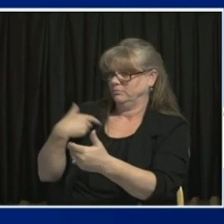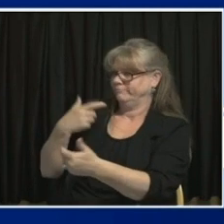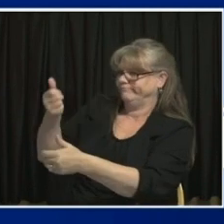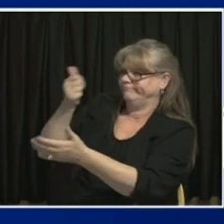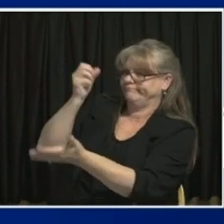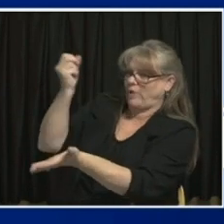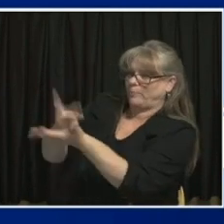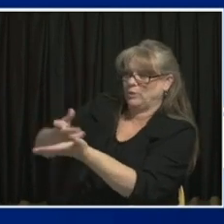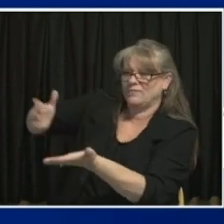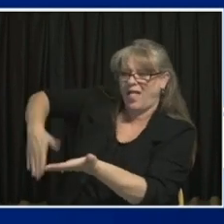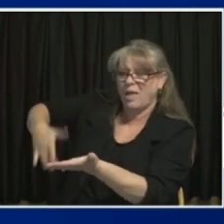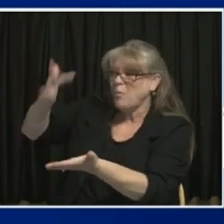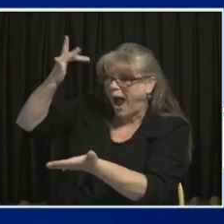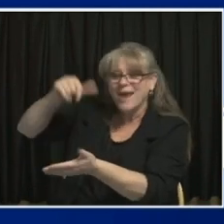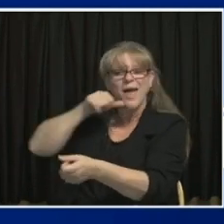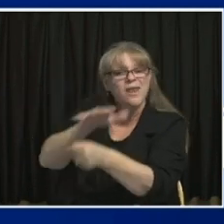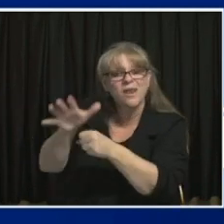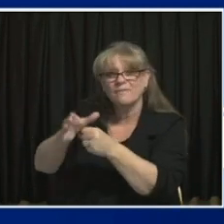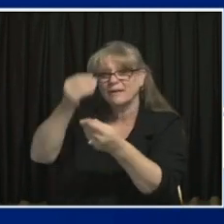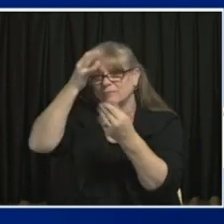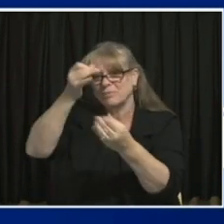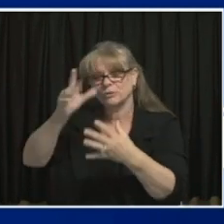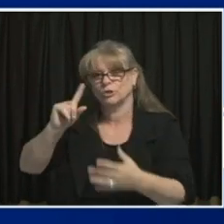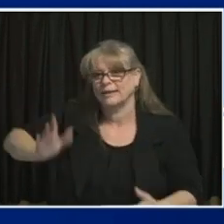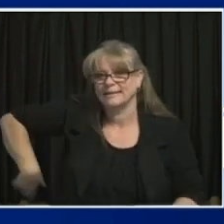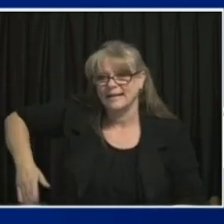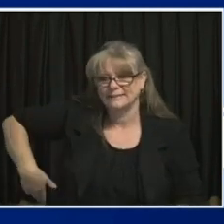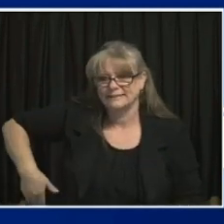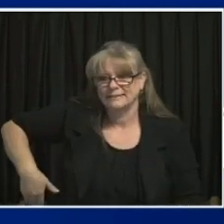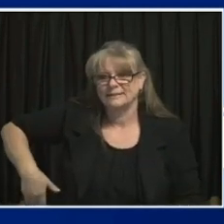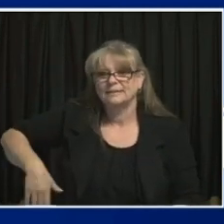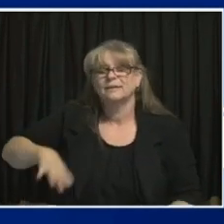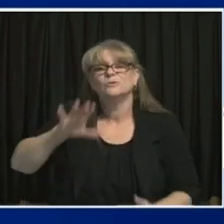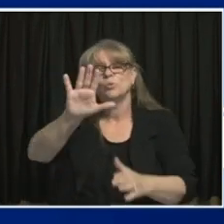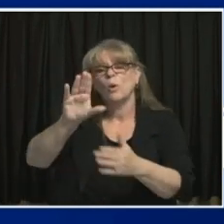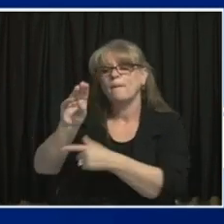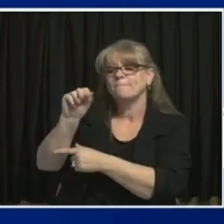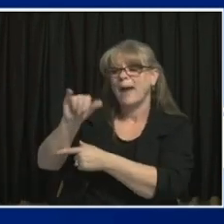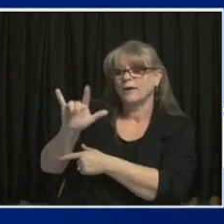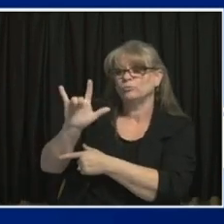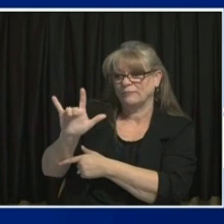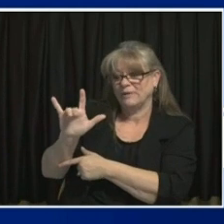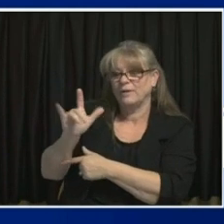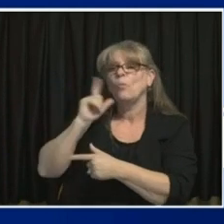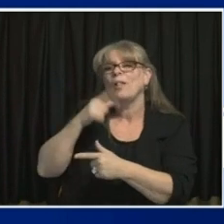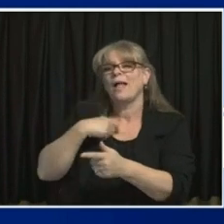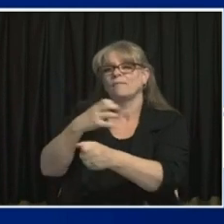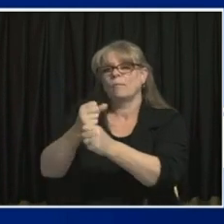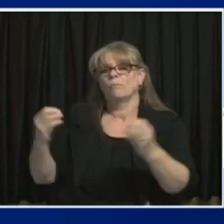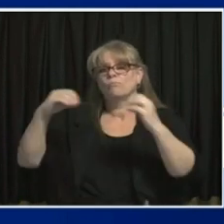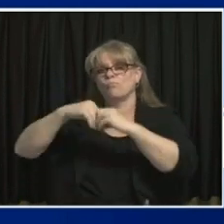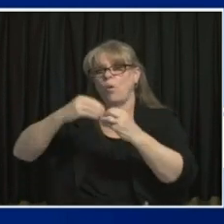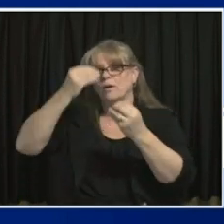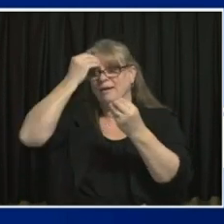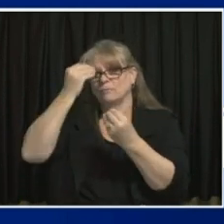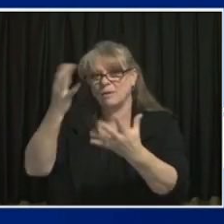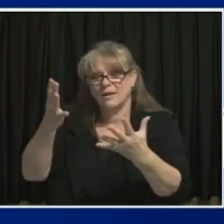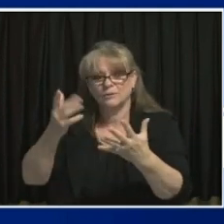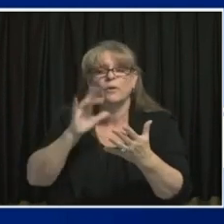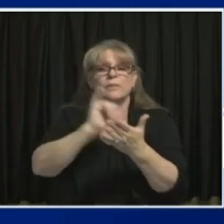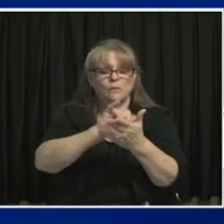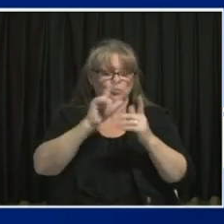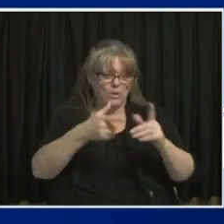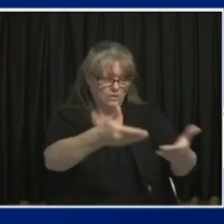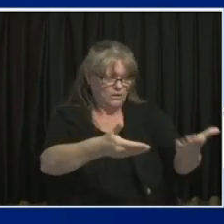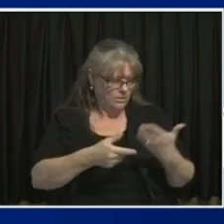and information about what June can look like. And of course, we would also hope that towards the end of June, we will have that guidance about what